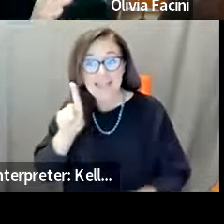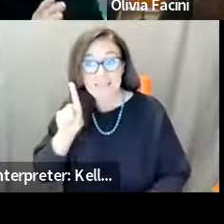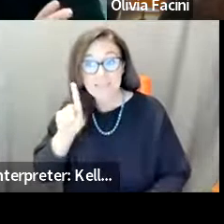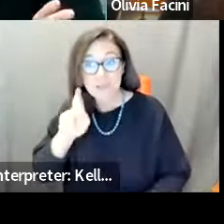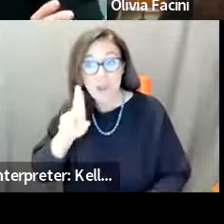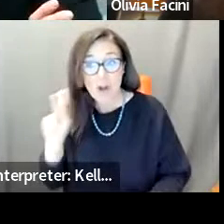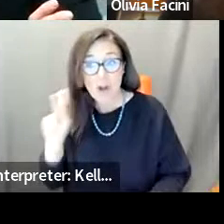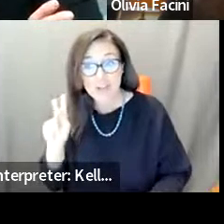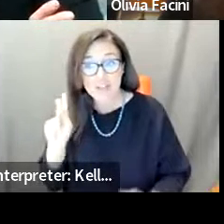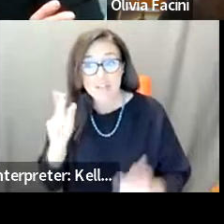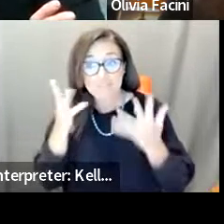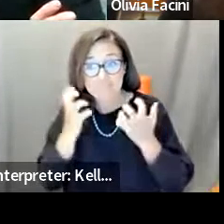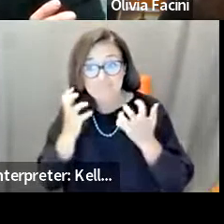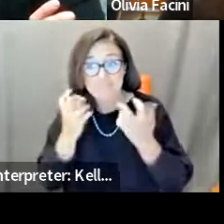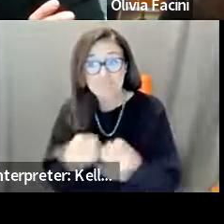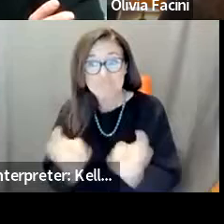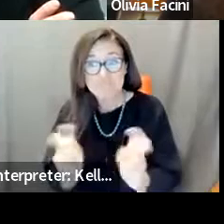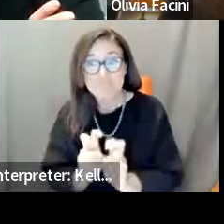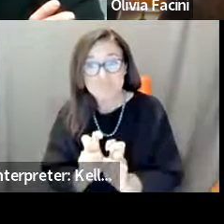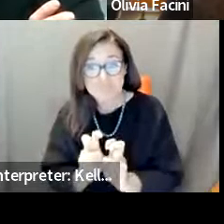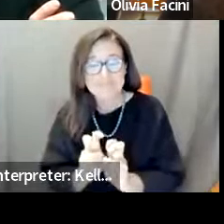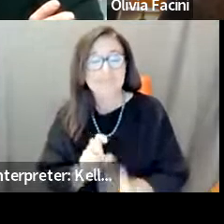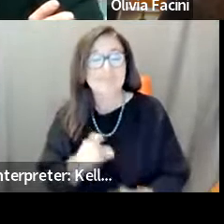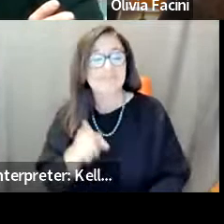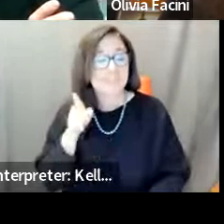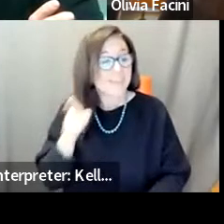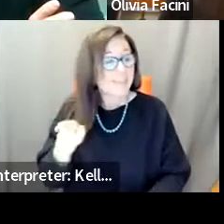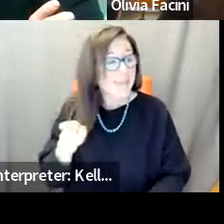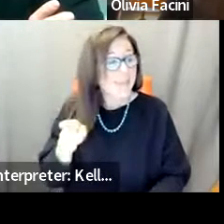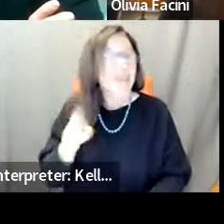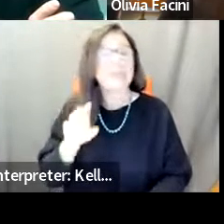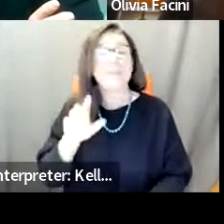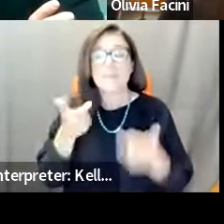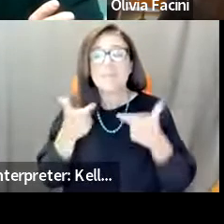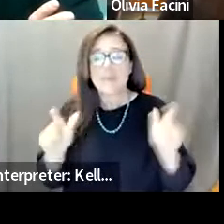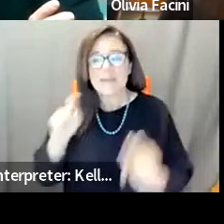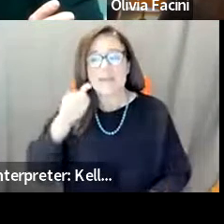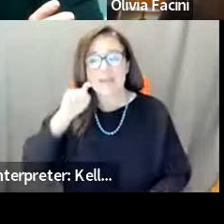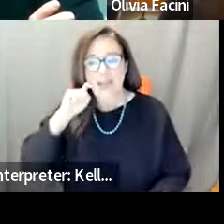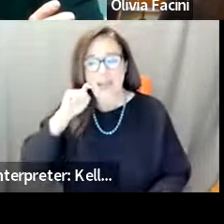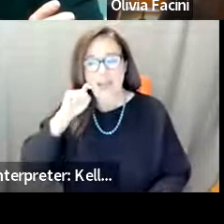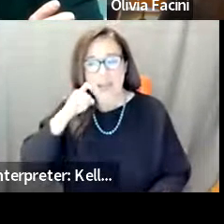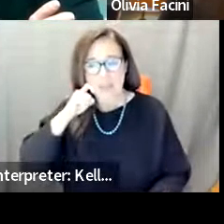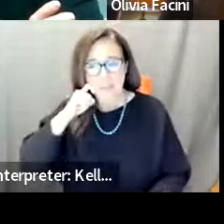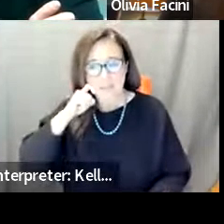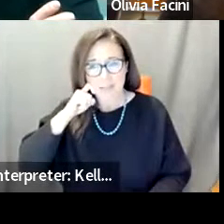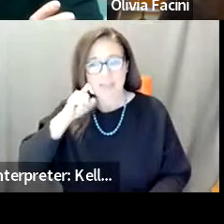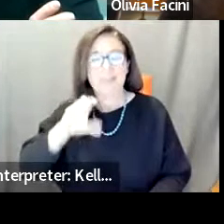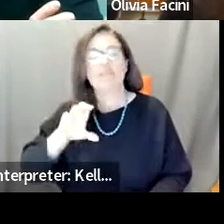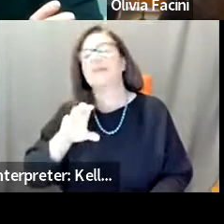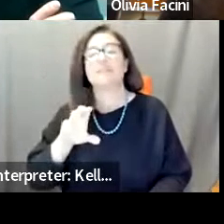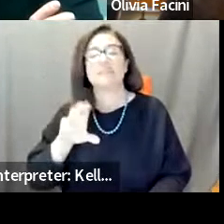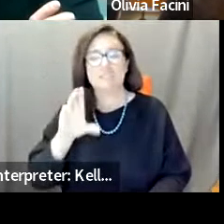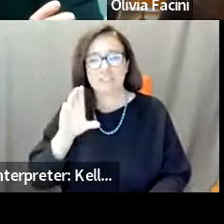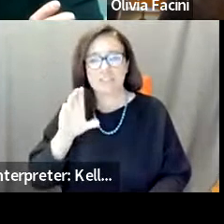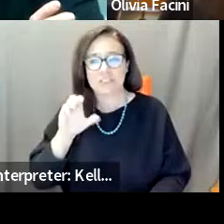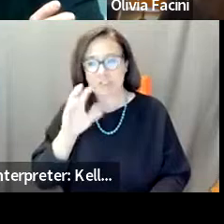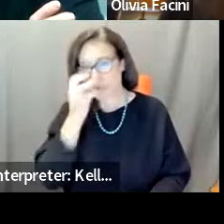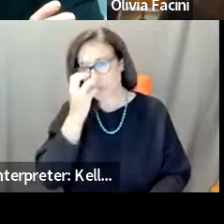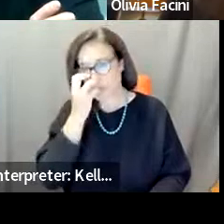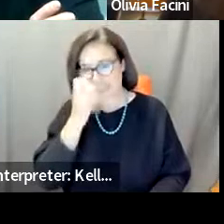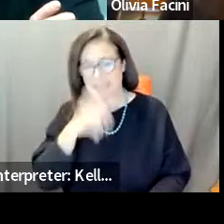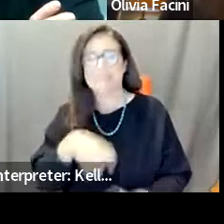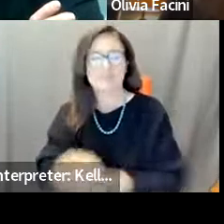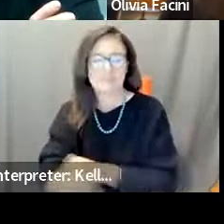about 20 plus visually impaired and blind people. And they asked us to